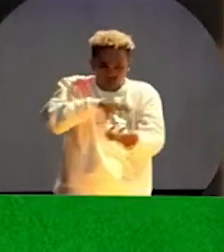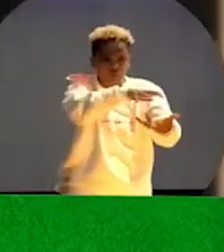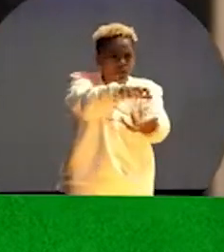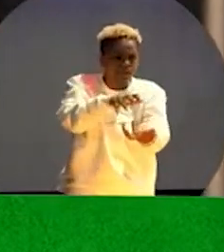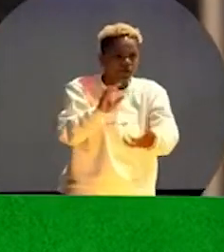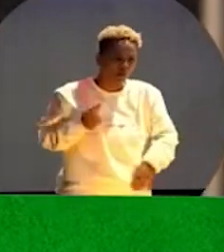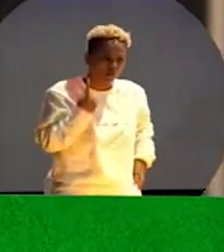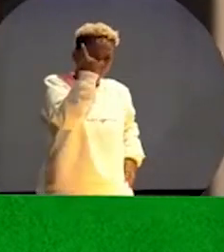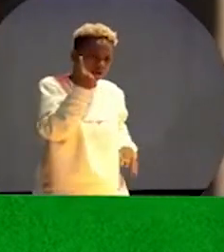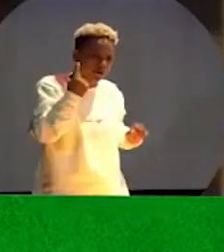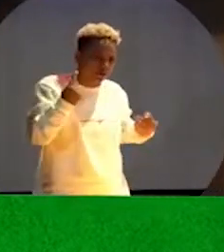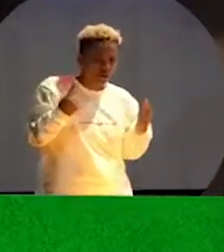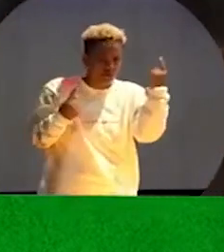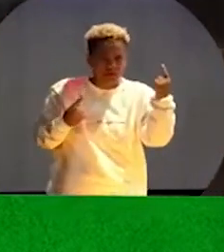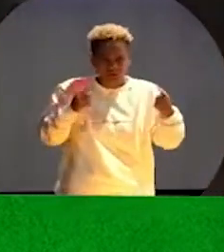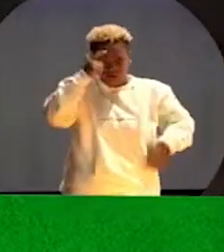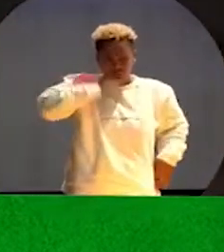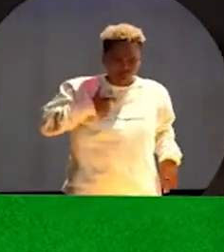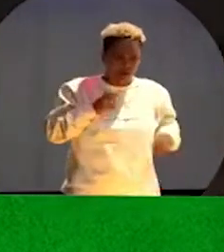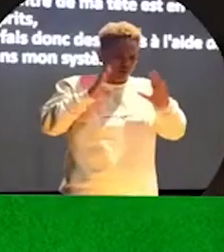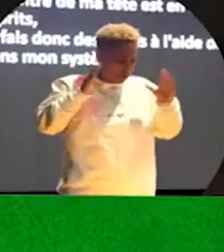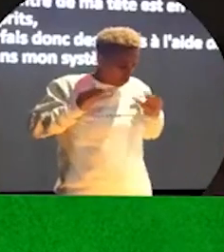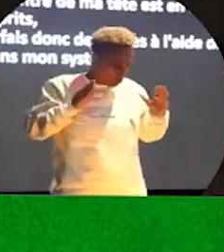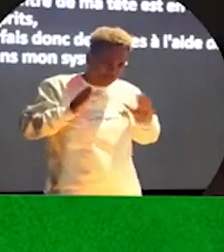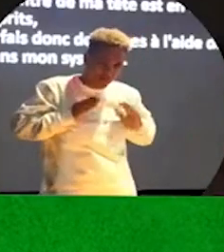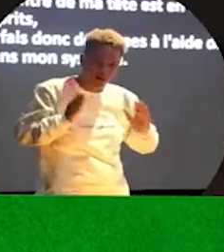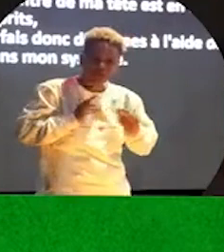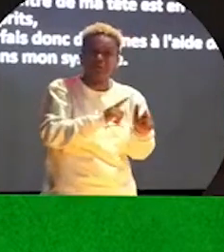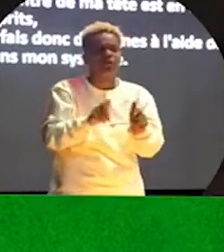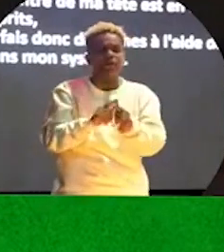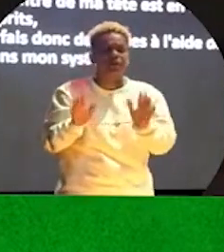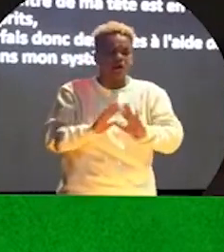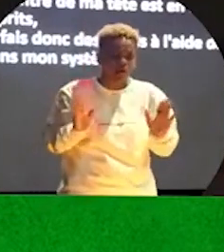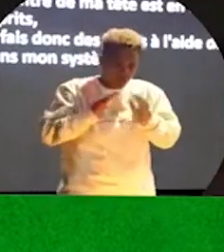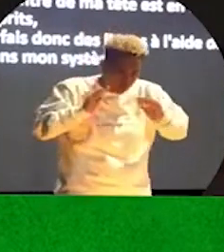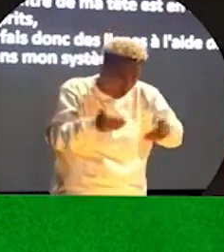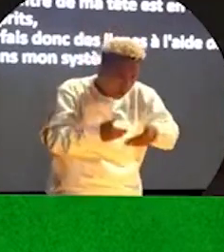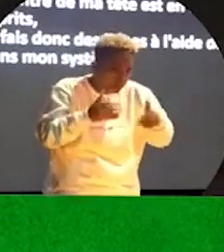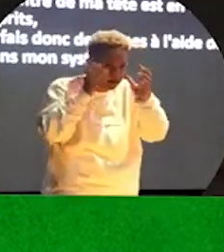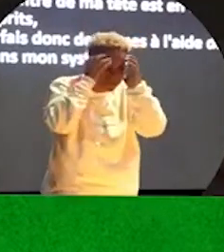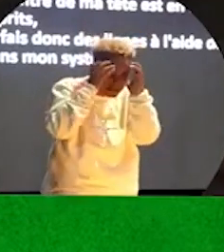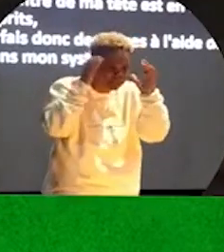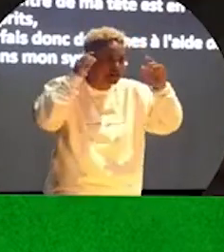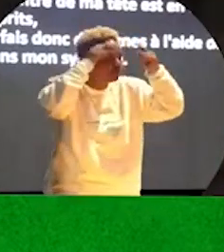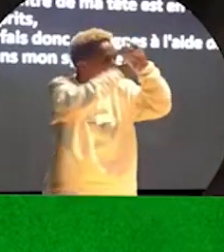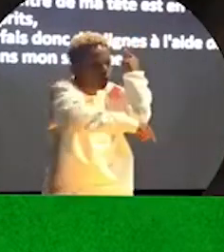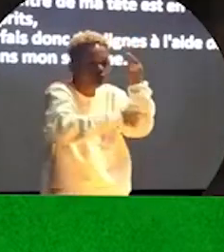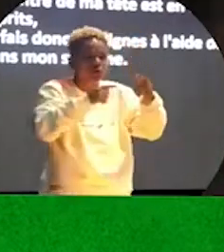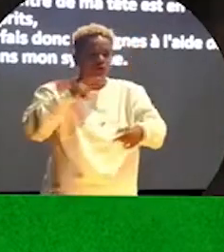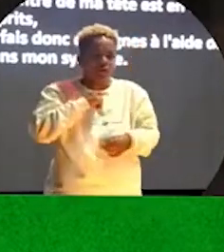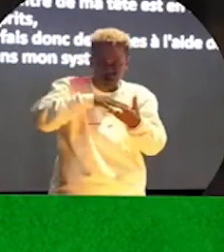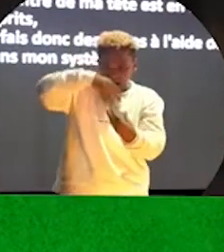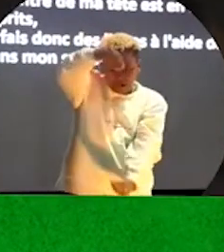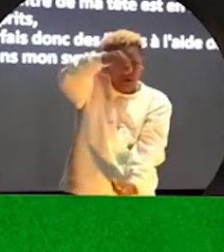strangers, yet I feel comfort in their midst. The focus of my head disagrees with my spirit, so I make lines using dots that are